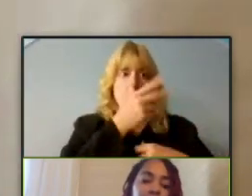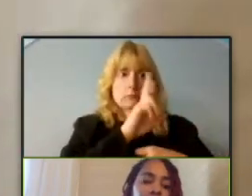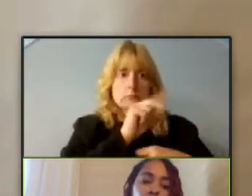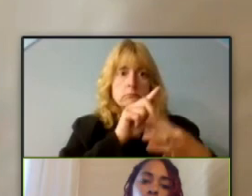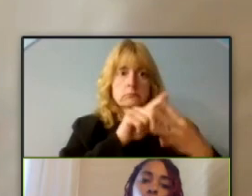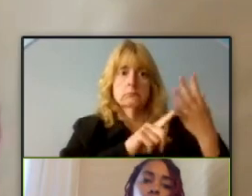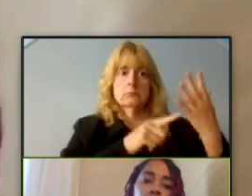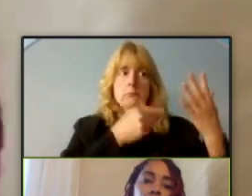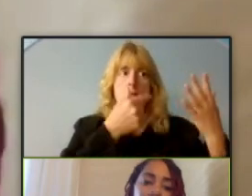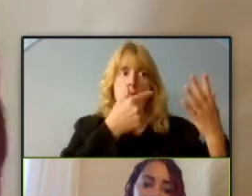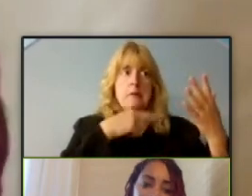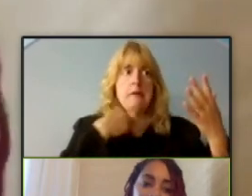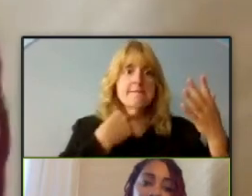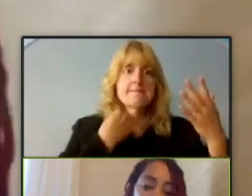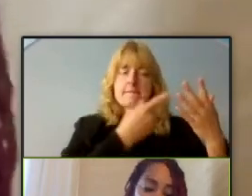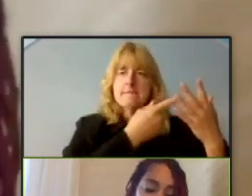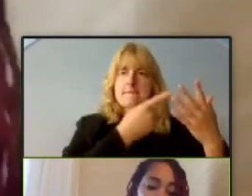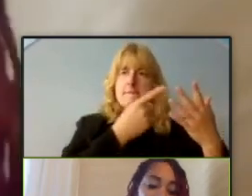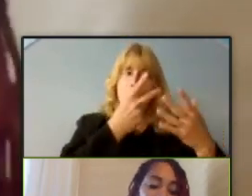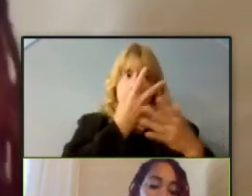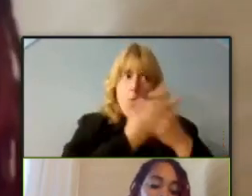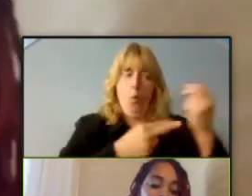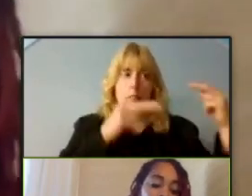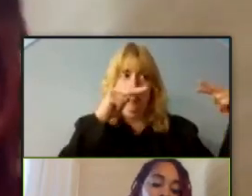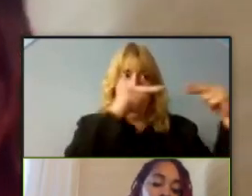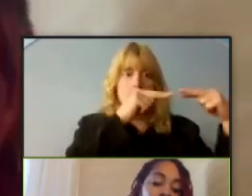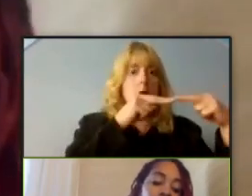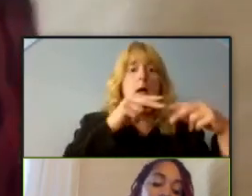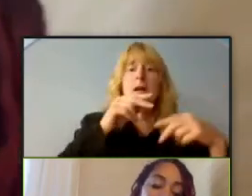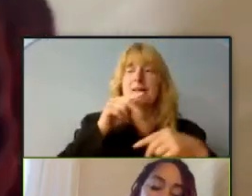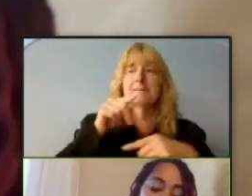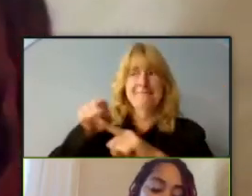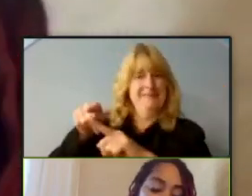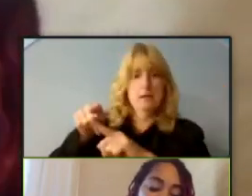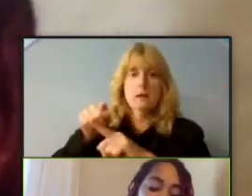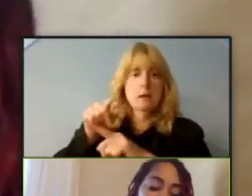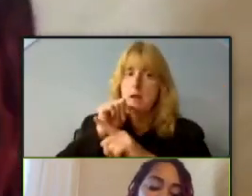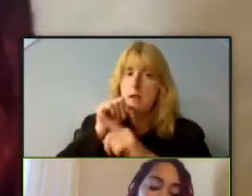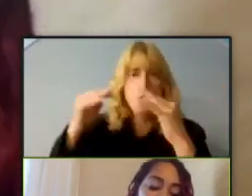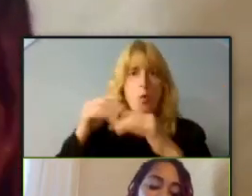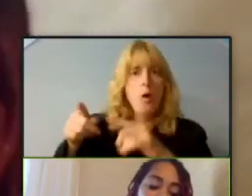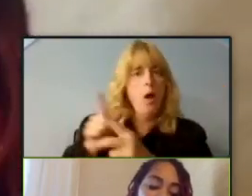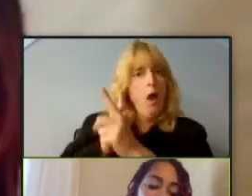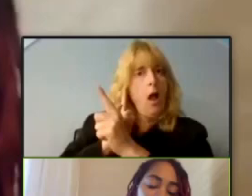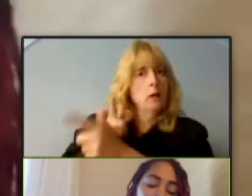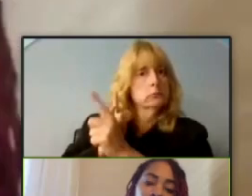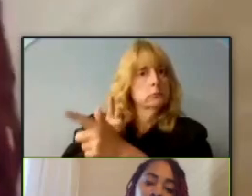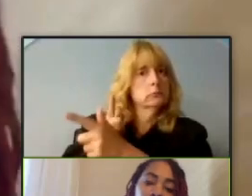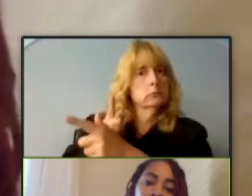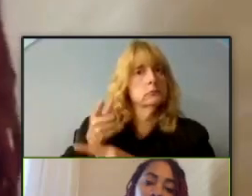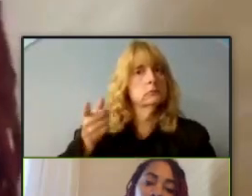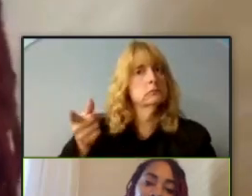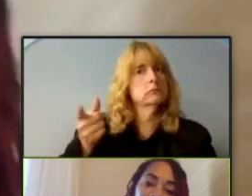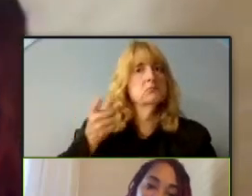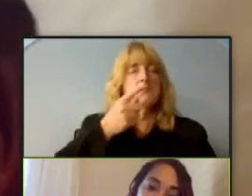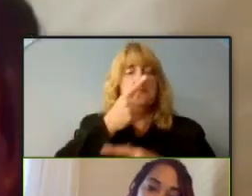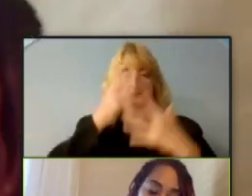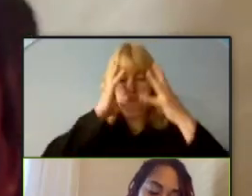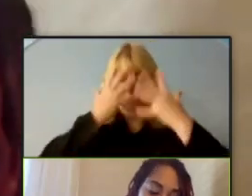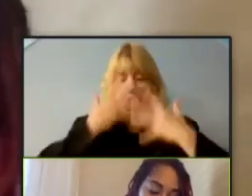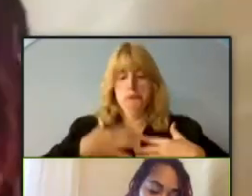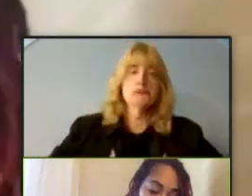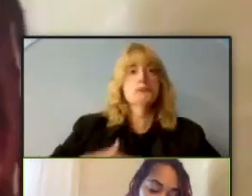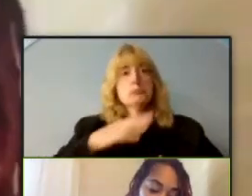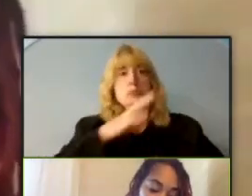enemy. This is no war. This is hunting. Cops in camouflage, Black boys running free until they